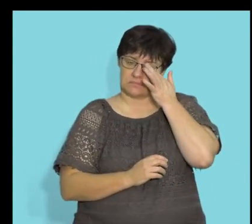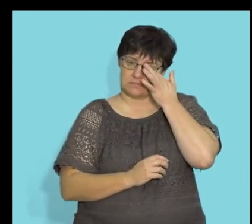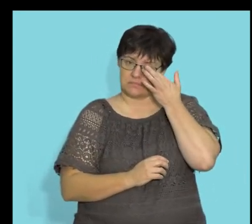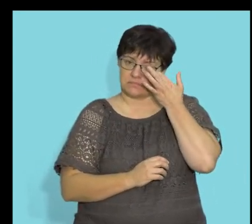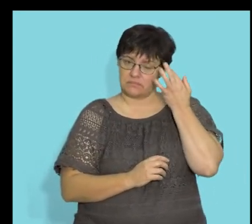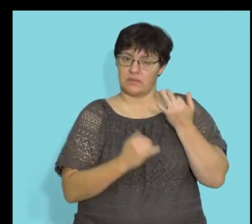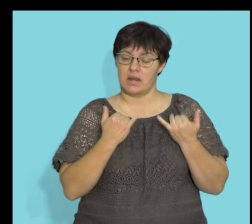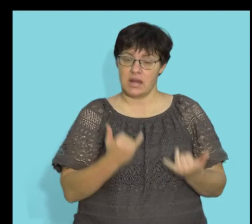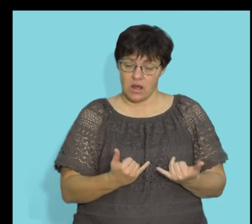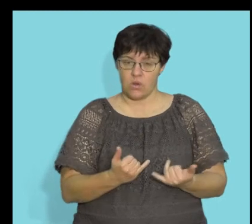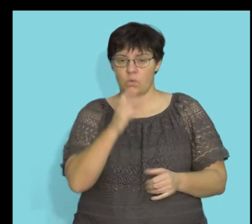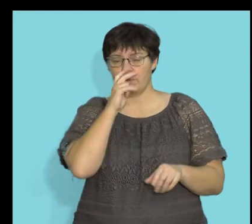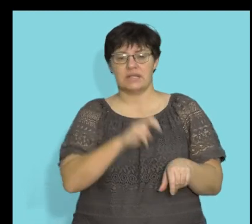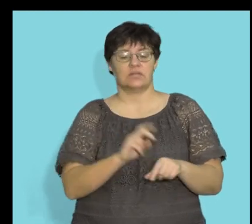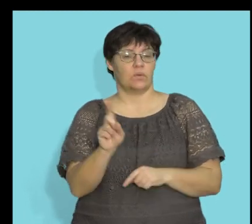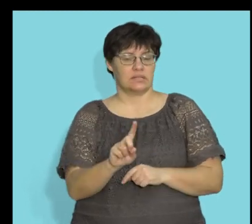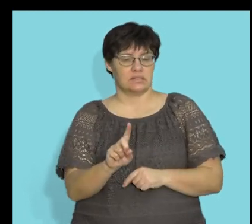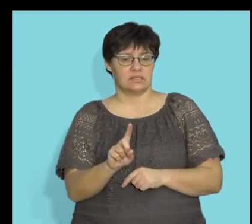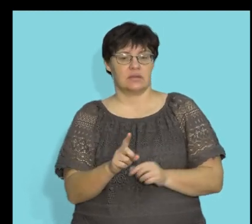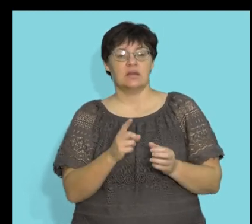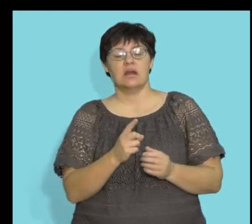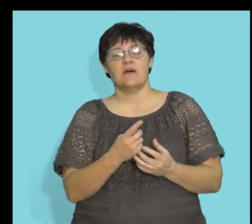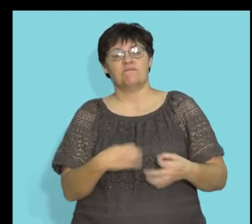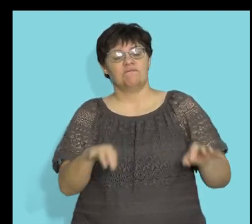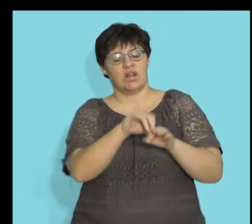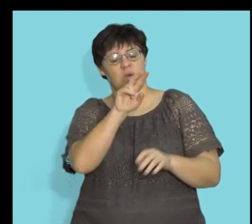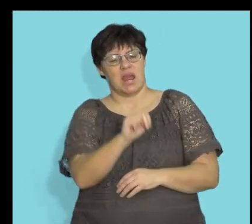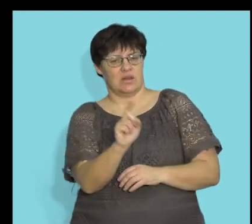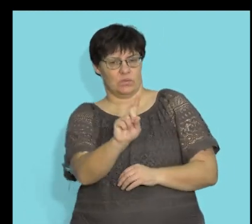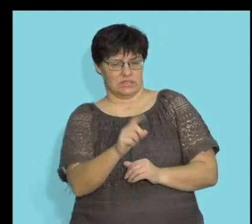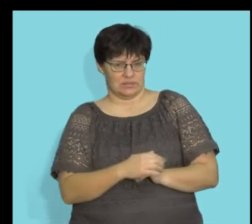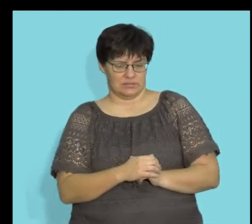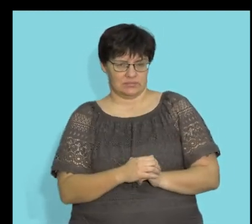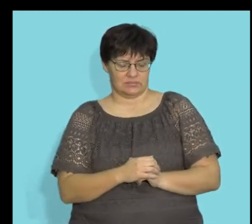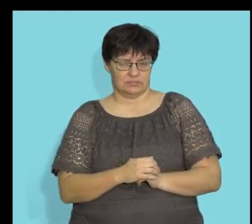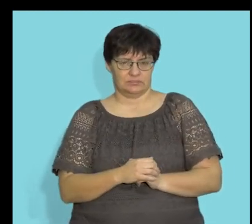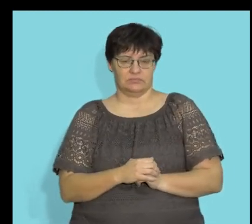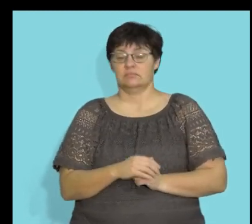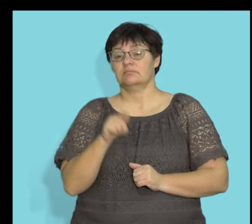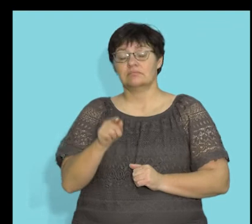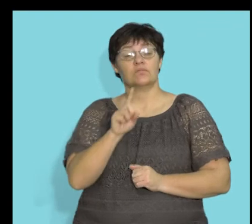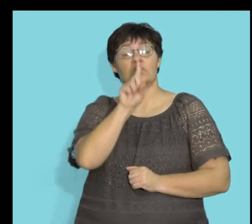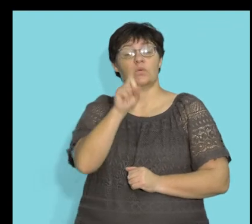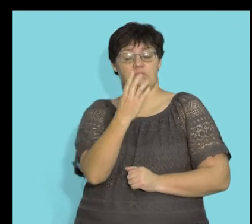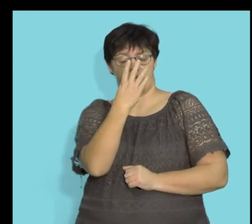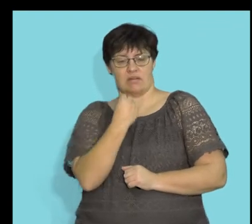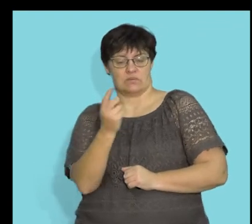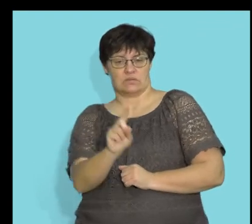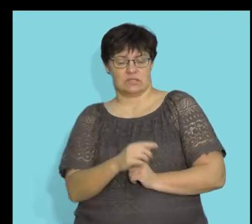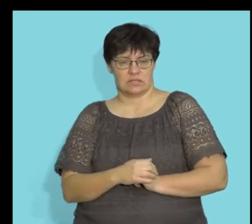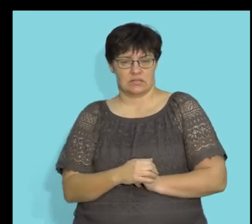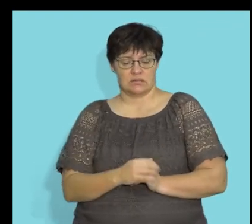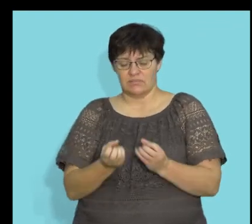So we now need to determine the value of n. So this means this question is asking